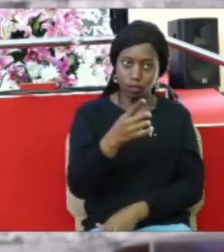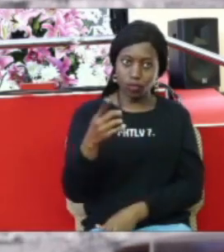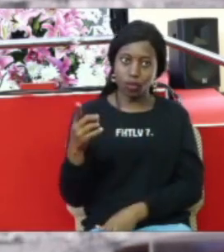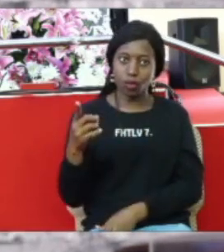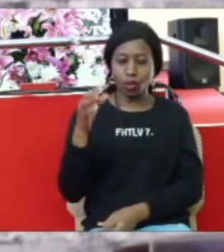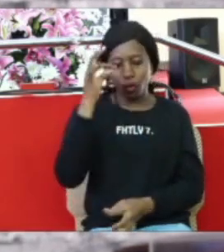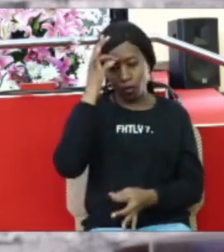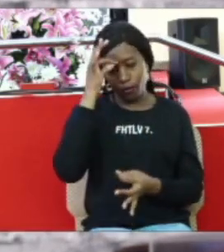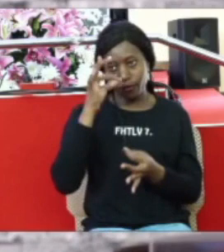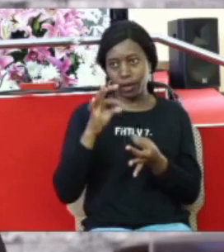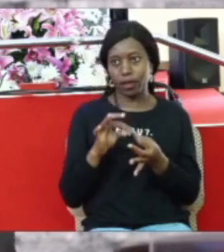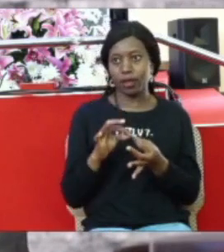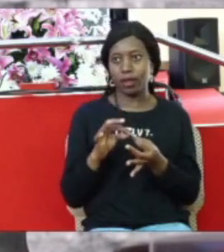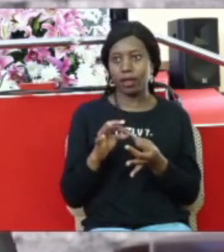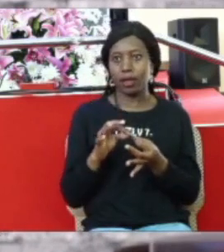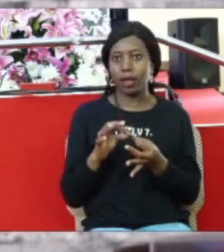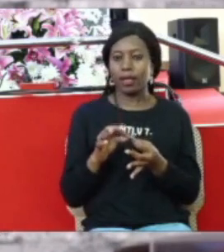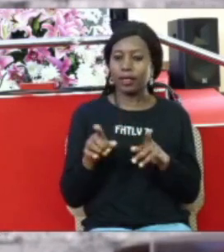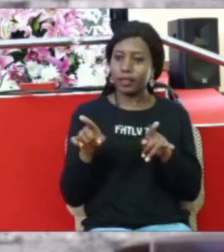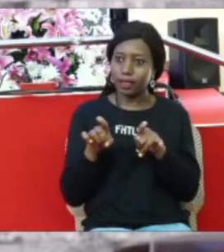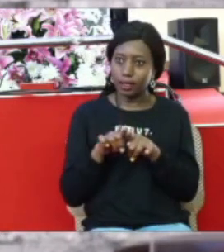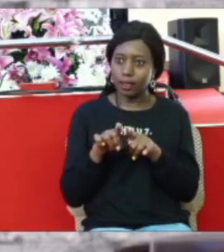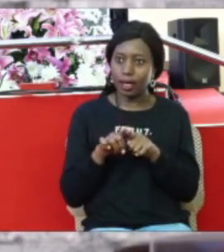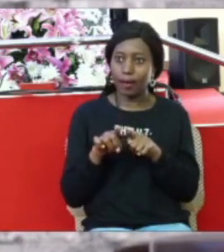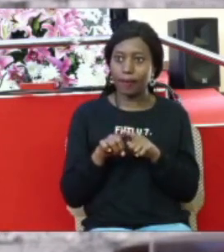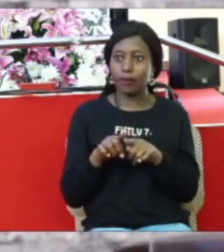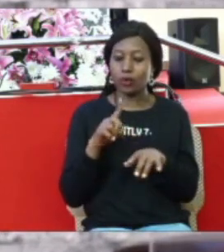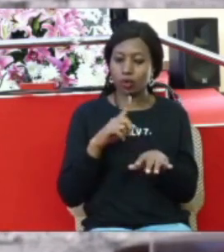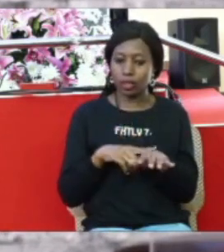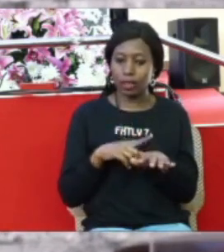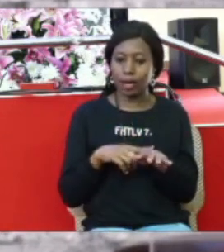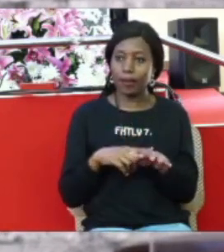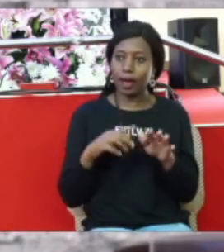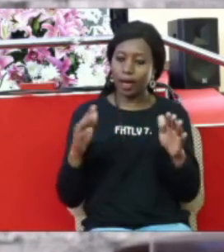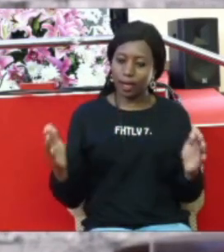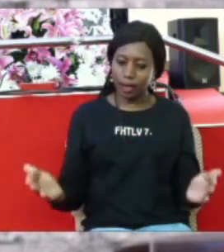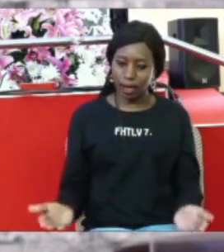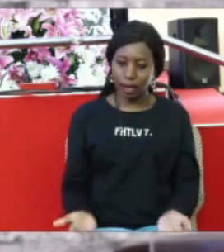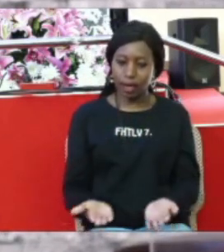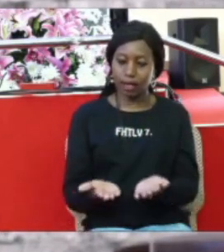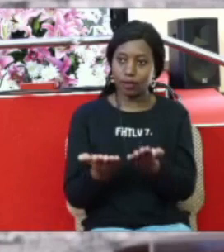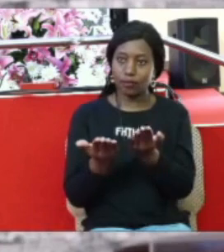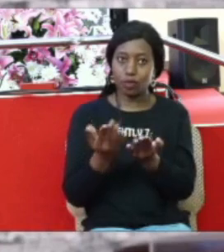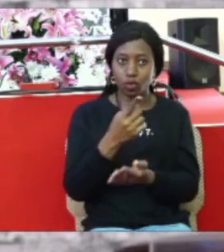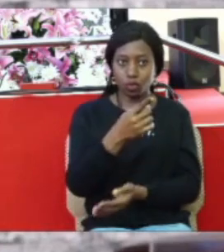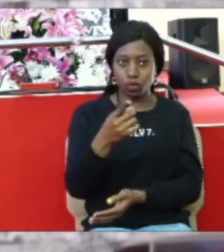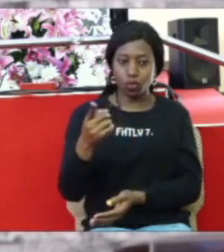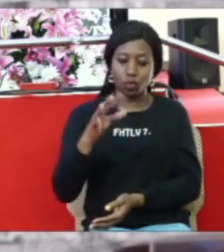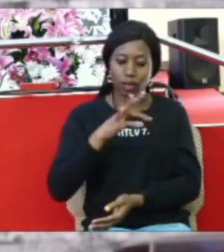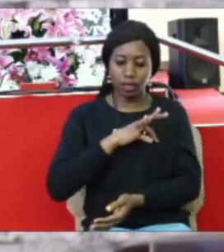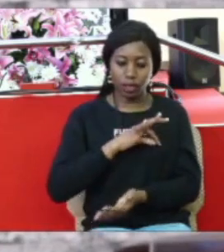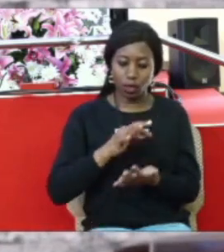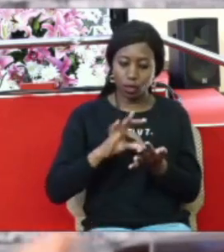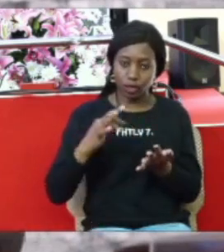faith that matches the times and drives us forward, strengthens our spirit to put a stake in the